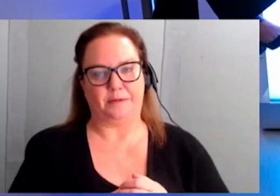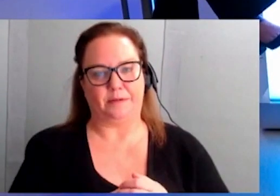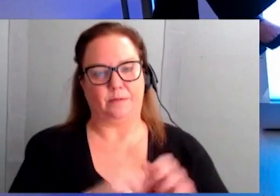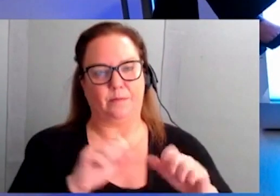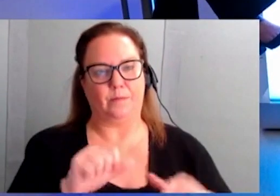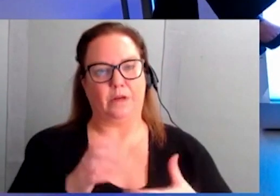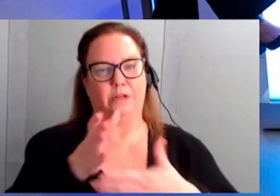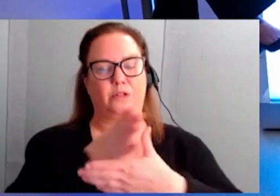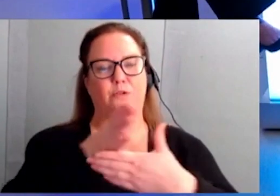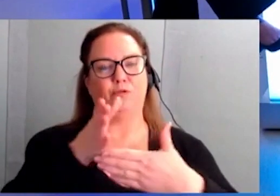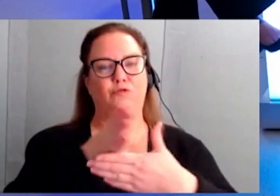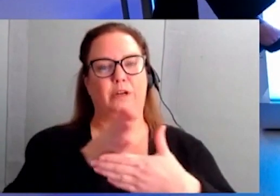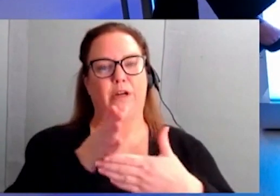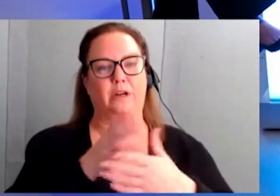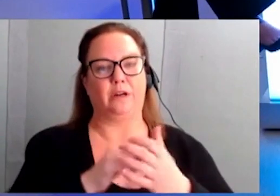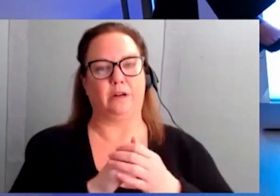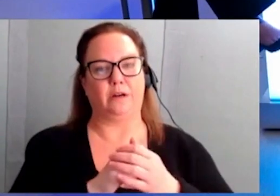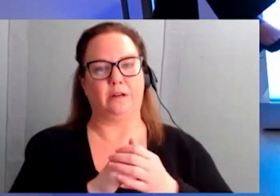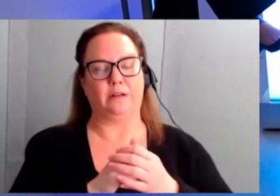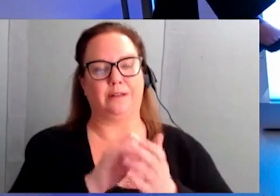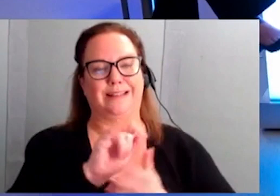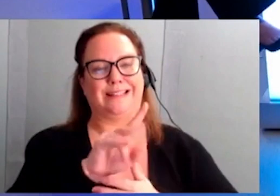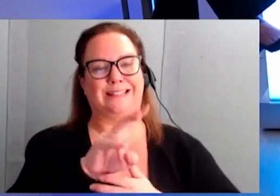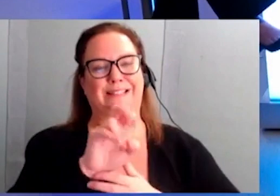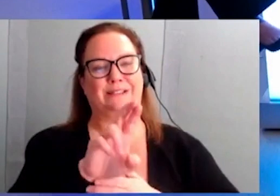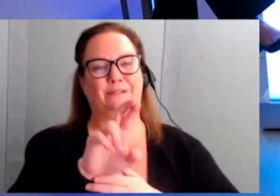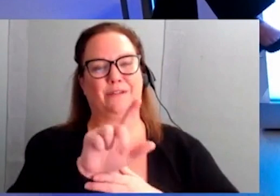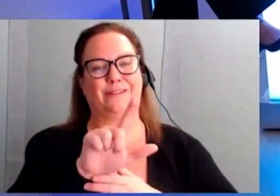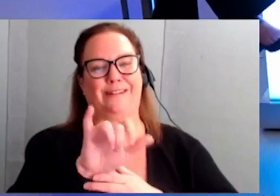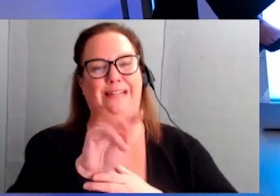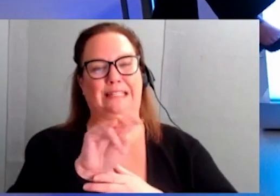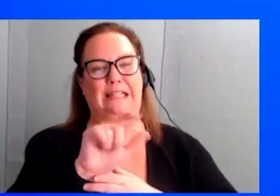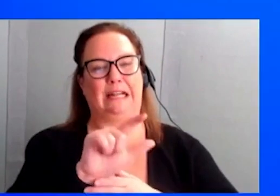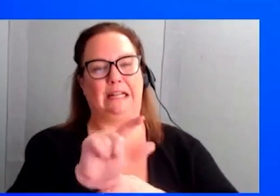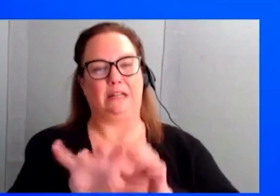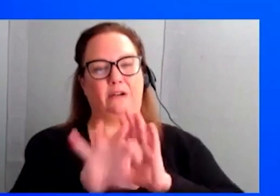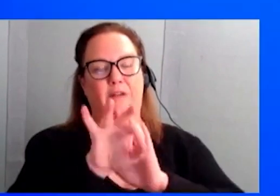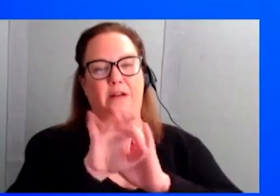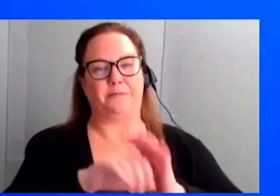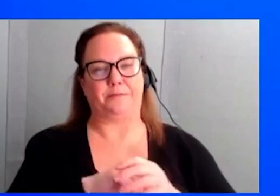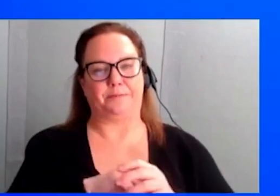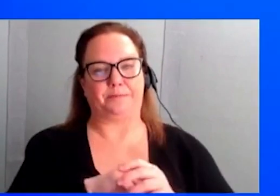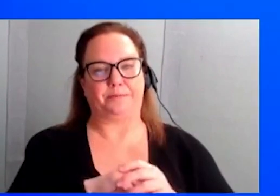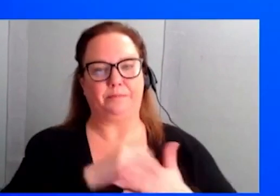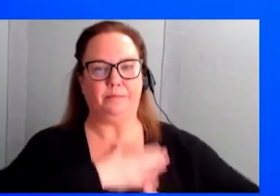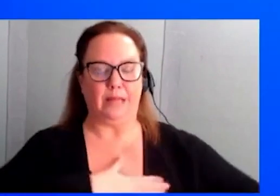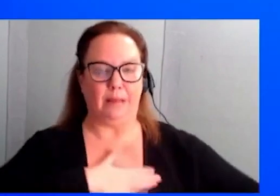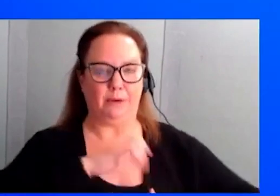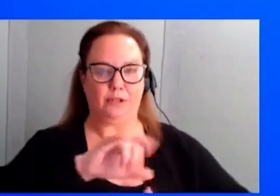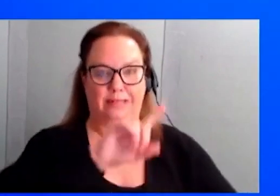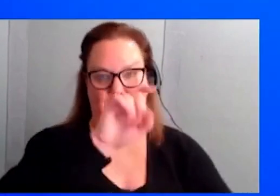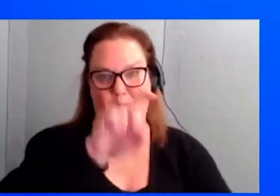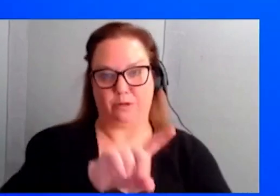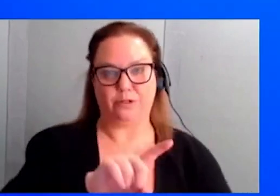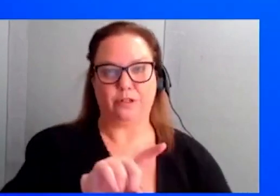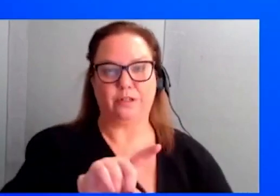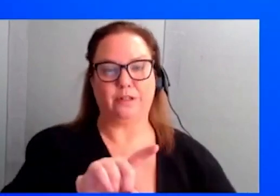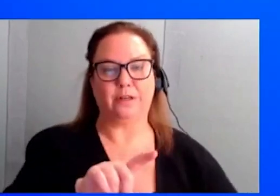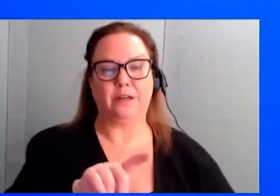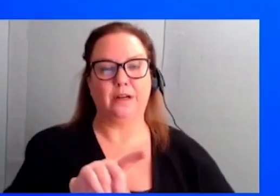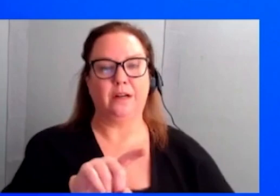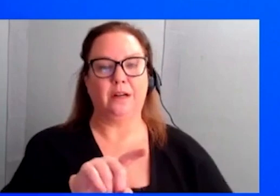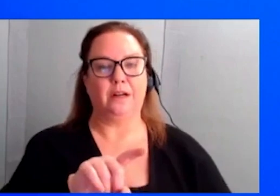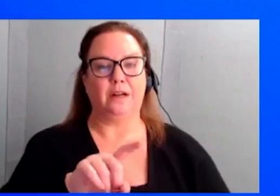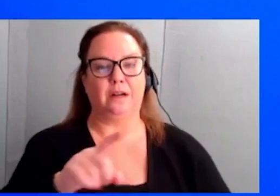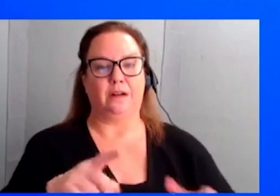and kind of what's that silver lining you were telling me about that you were finding? Yeah, no, and I appreciate that question. First and foremost, my